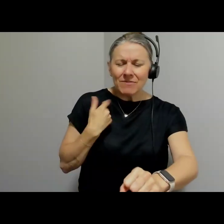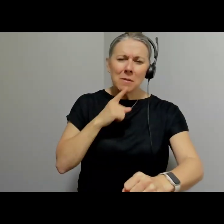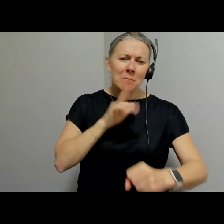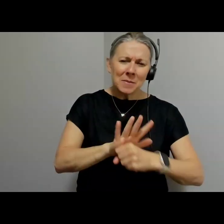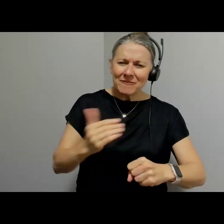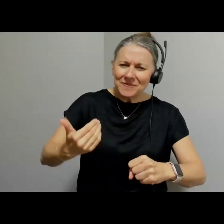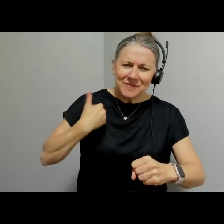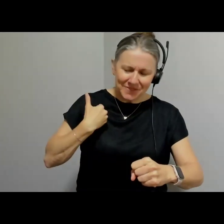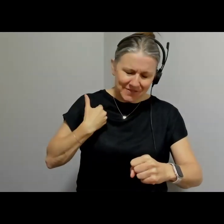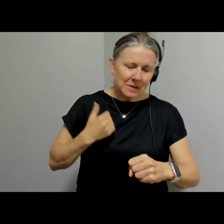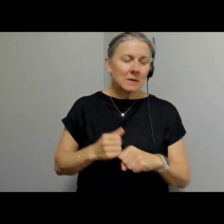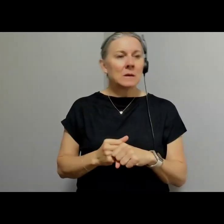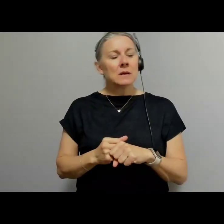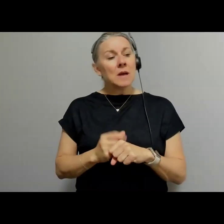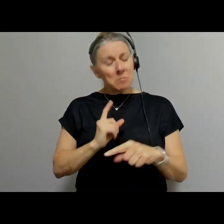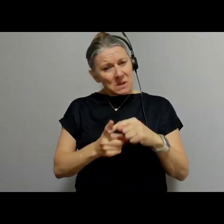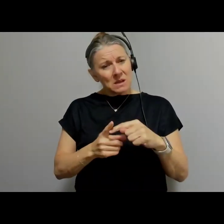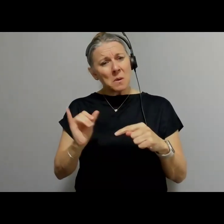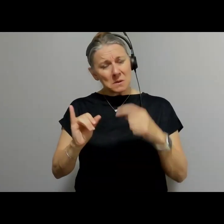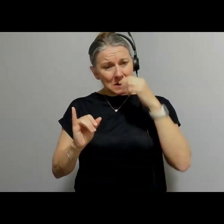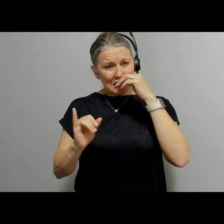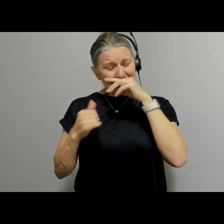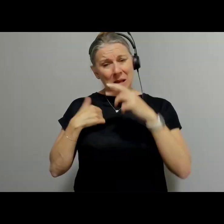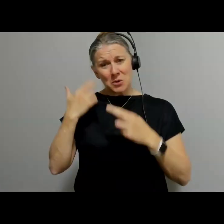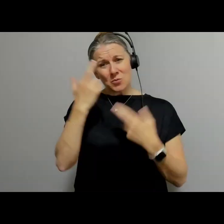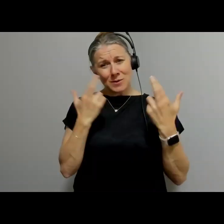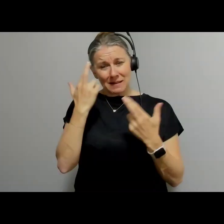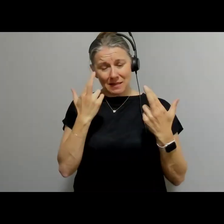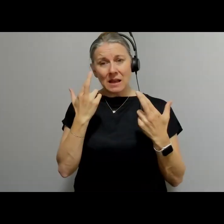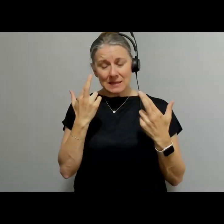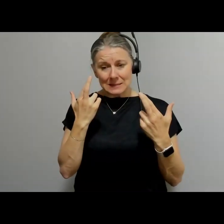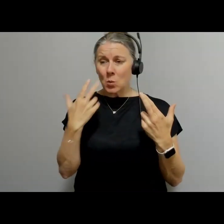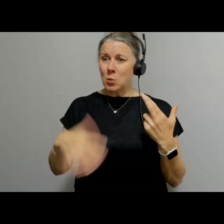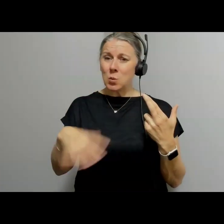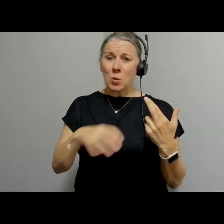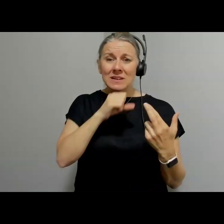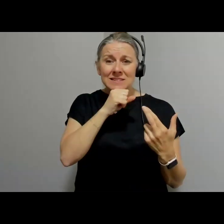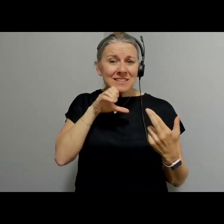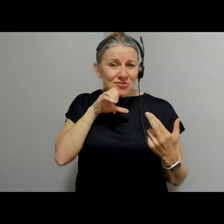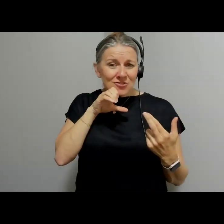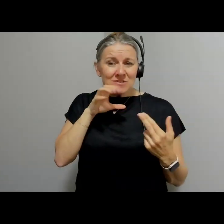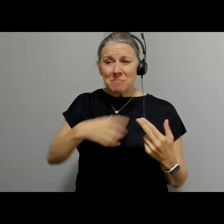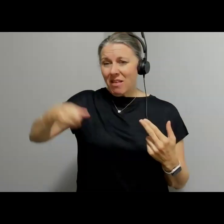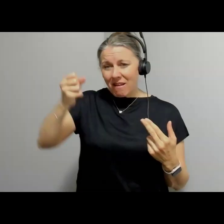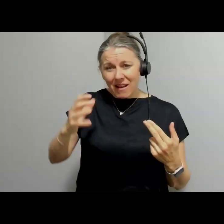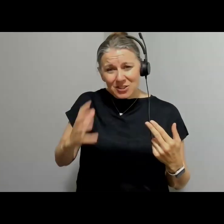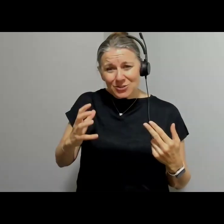how very true it is that seniors and elders are really the backbone of our communities. It has